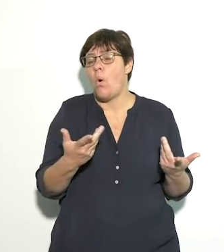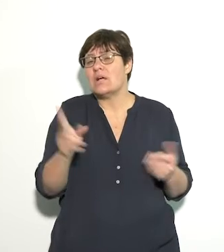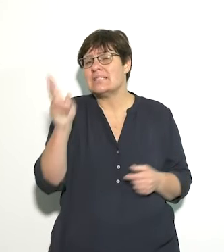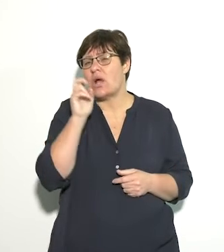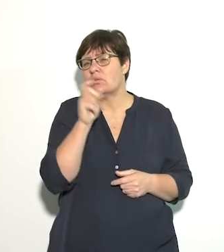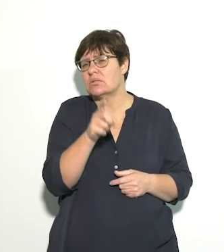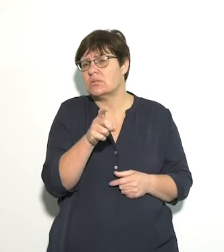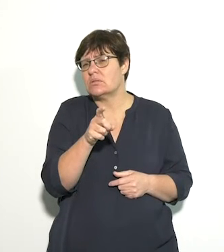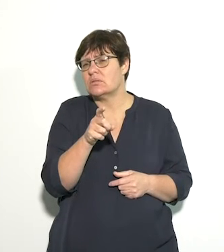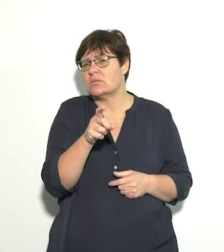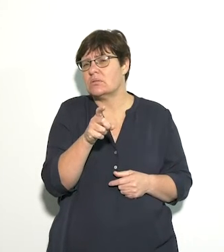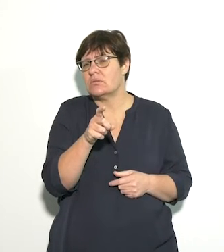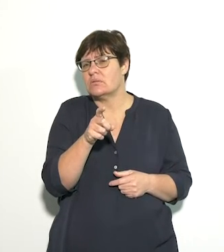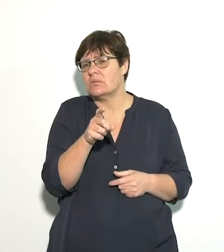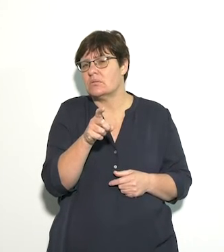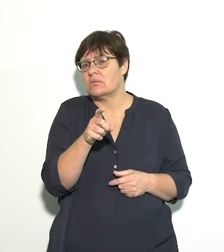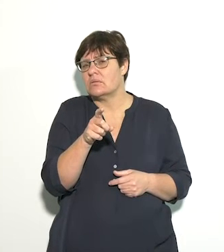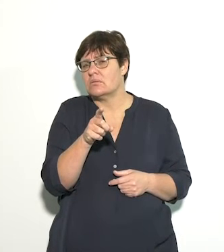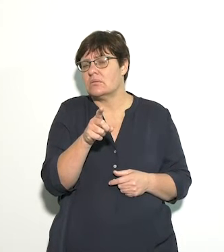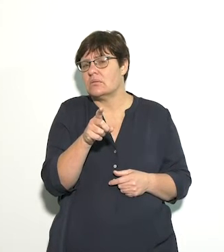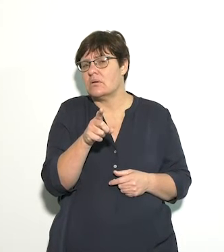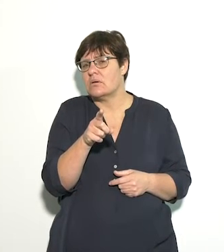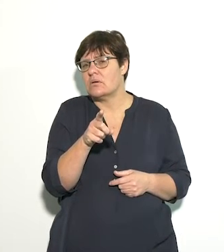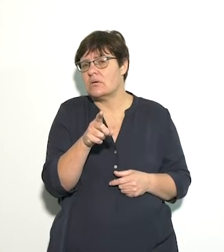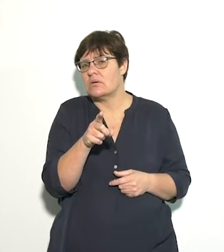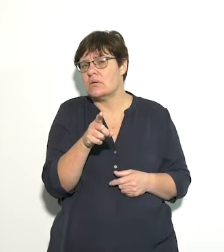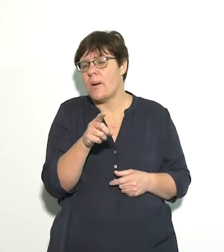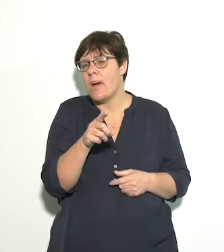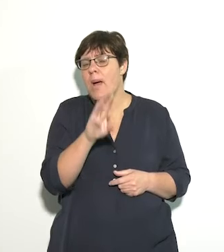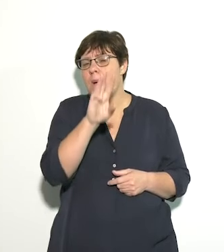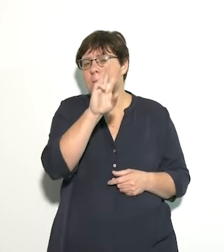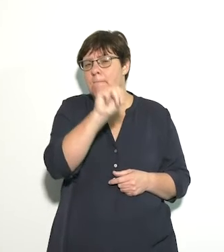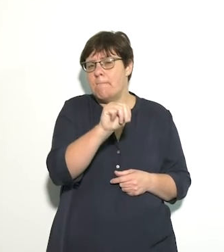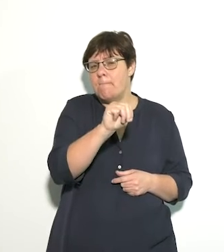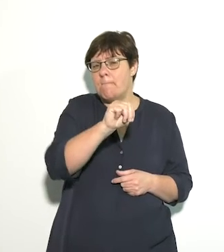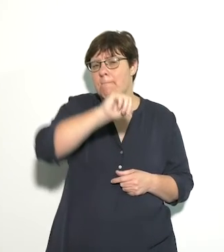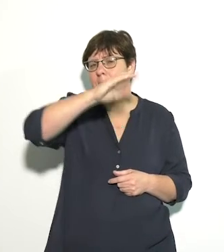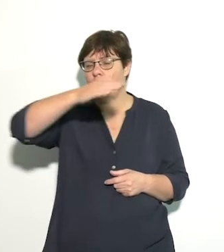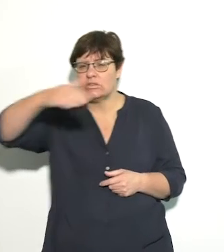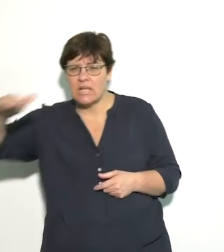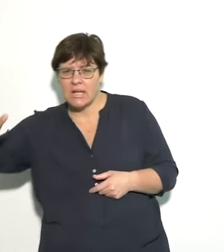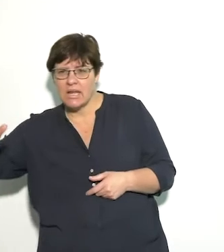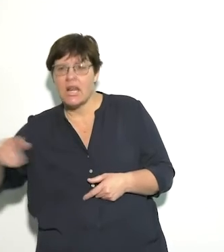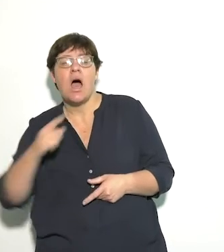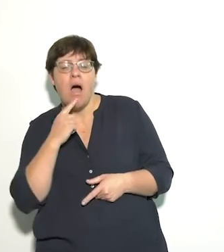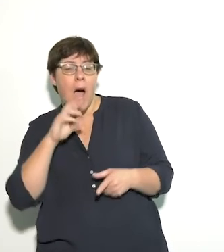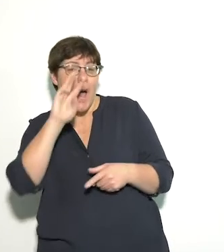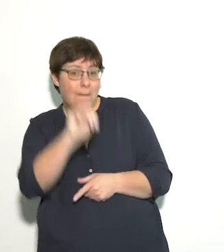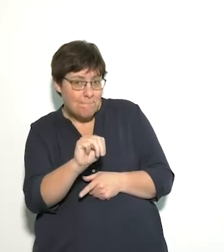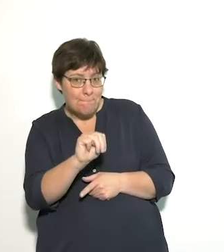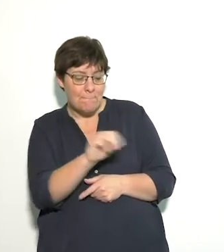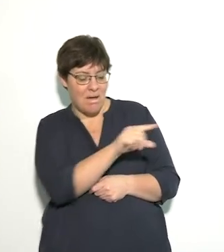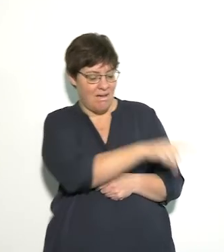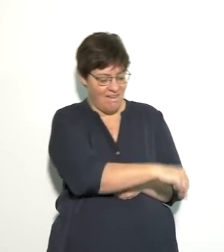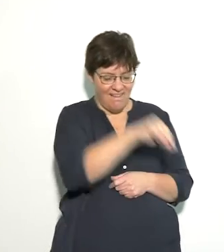which sound starts with this word, mountain? And they must be able to identify